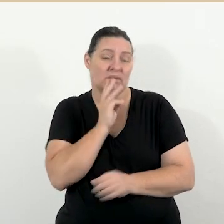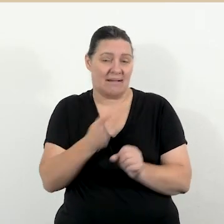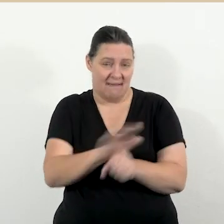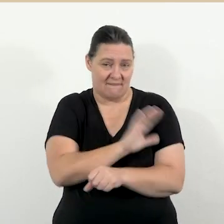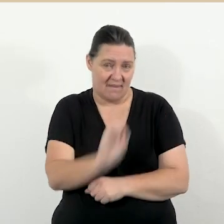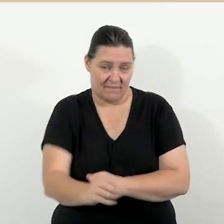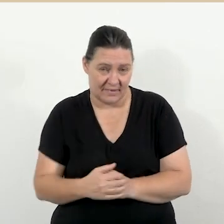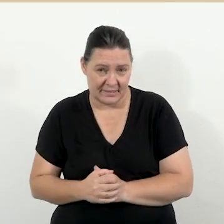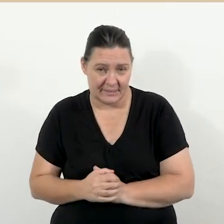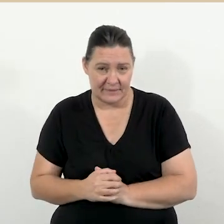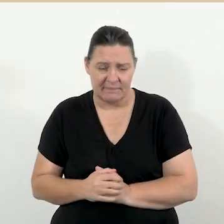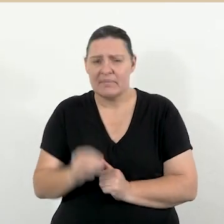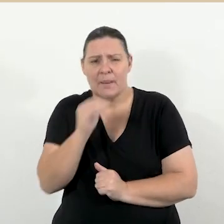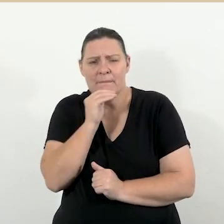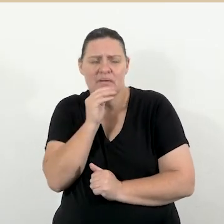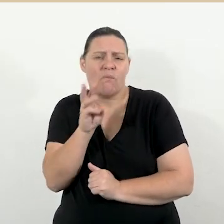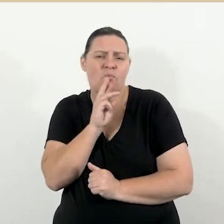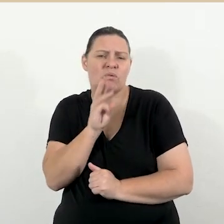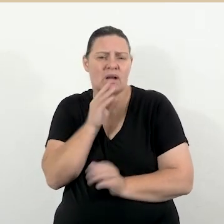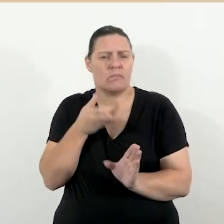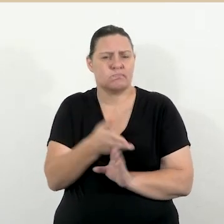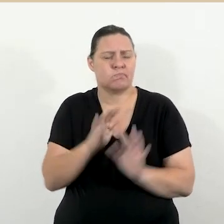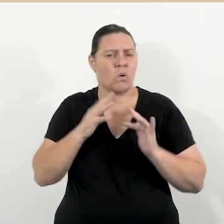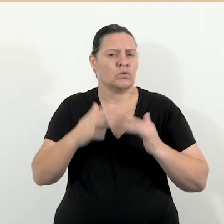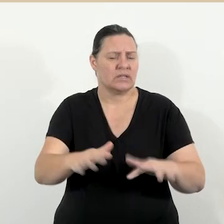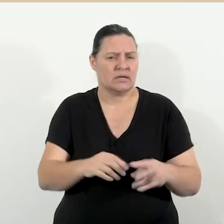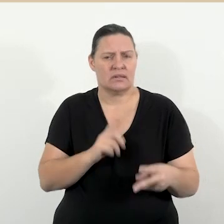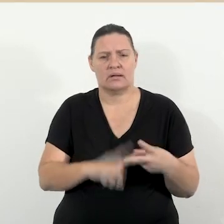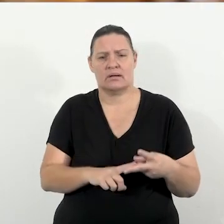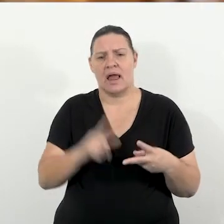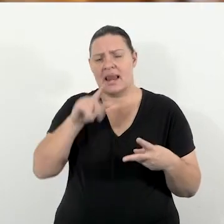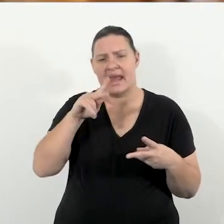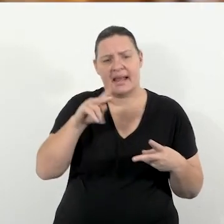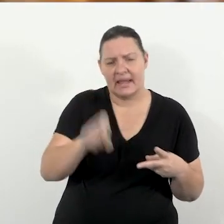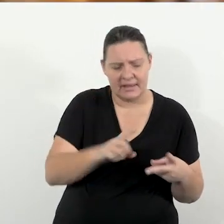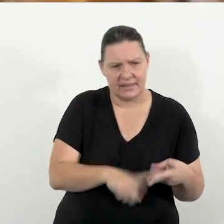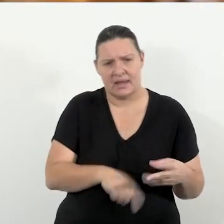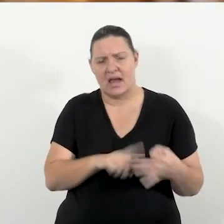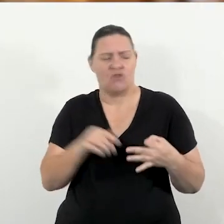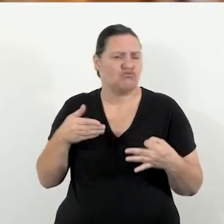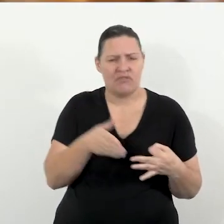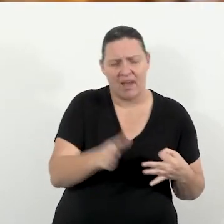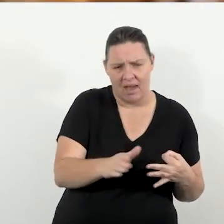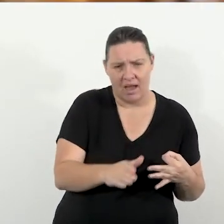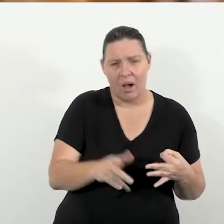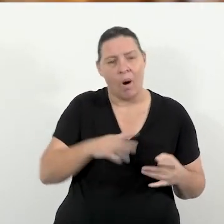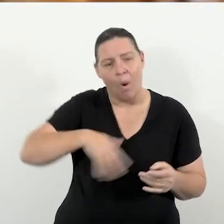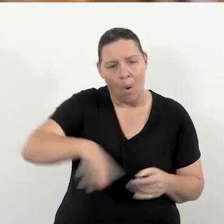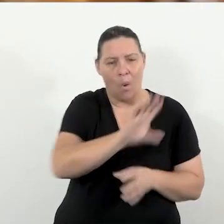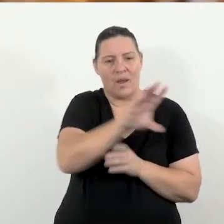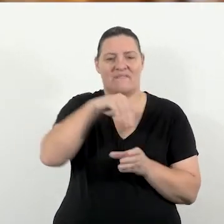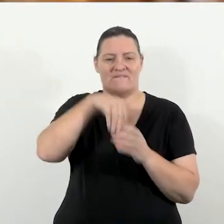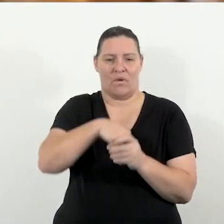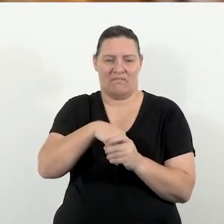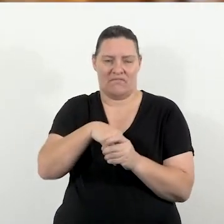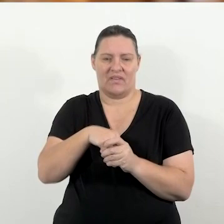is covered in water, meaning that the water that is in the ocean, the water that is in the lakes, the water in the rivers, they all